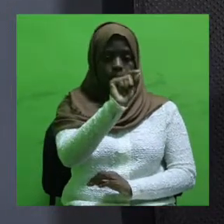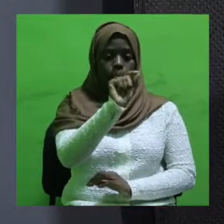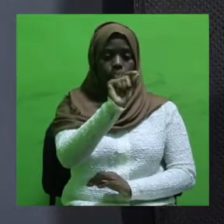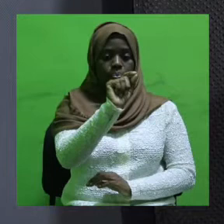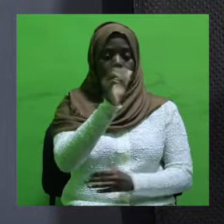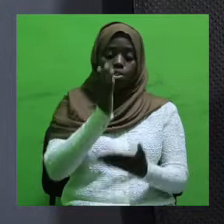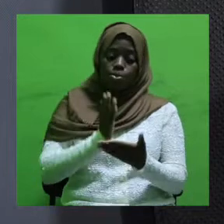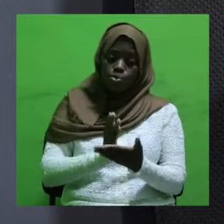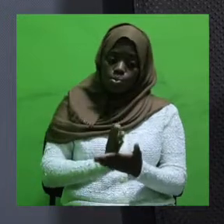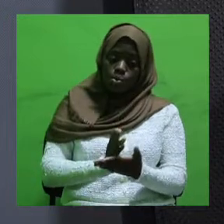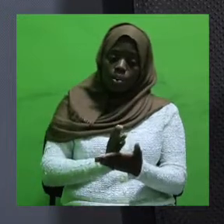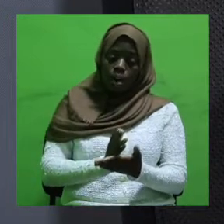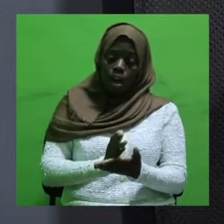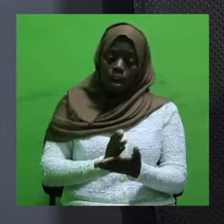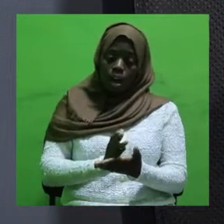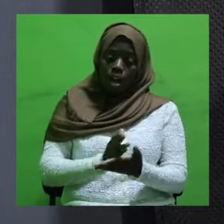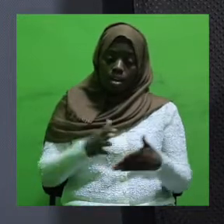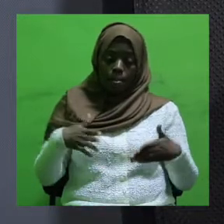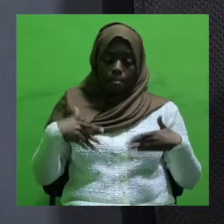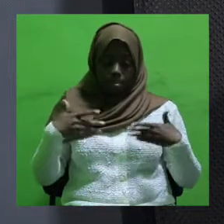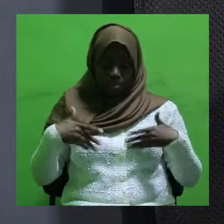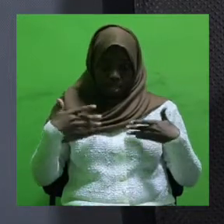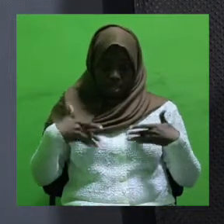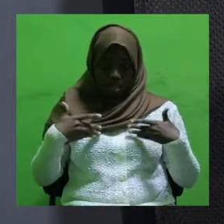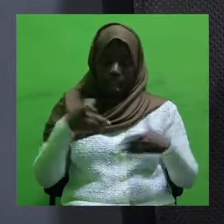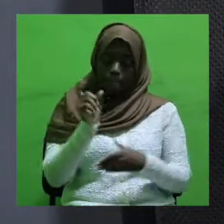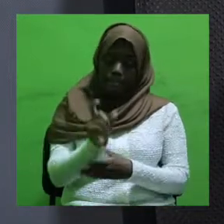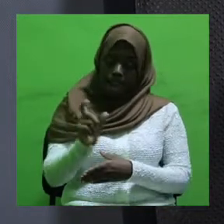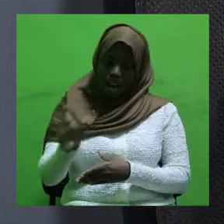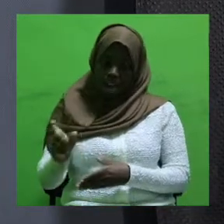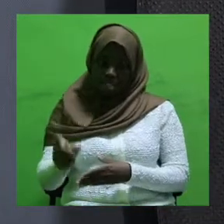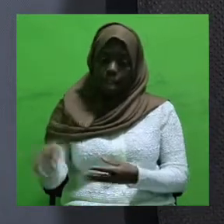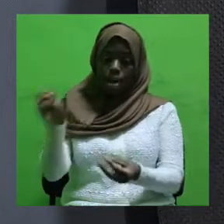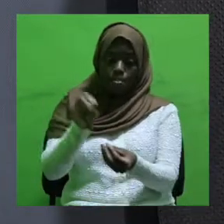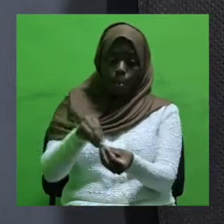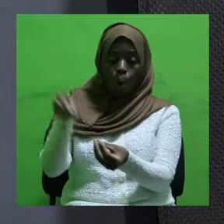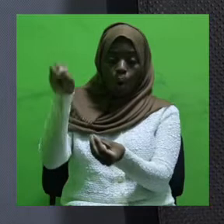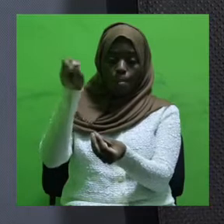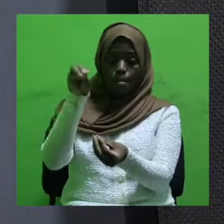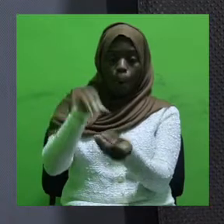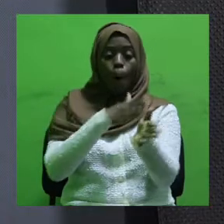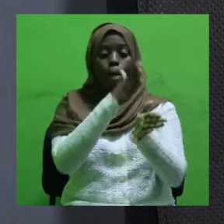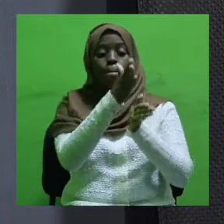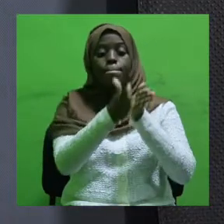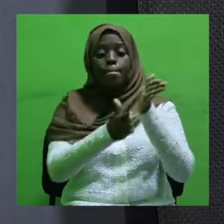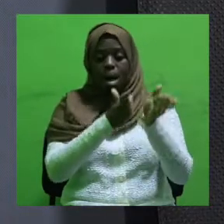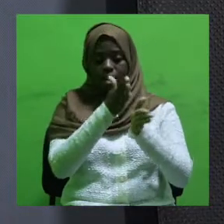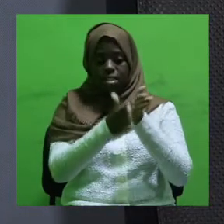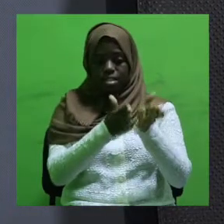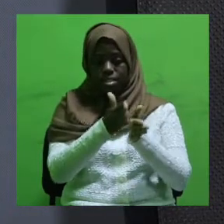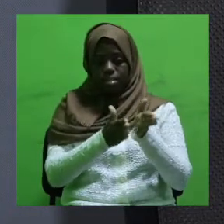requires or ensures a person to get more marks in it. So in answering a question like